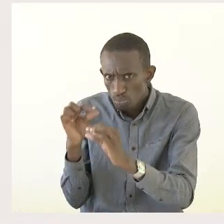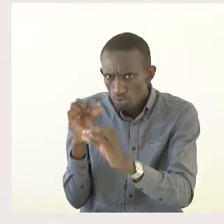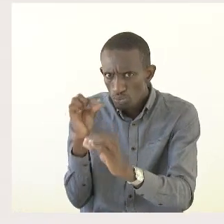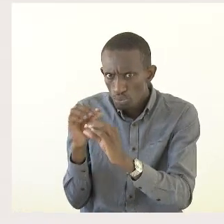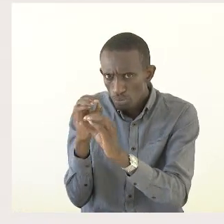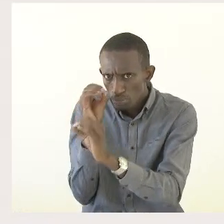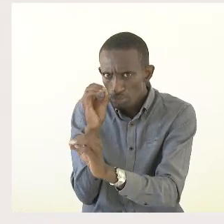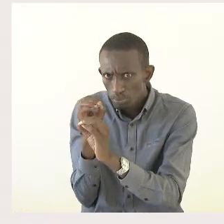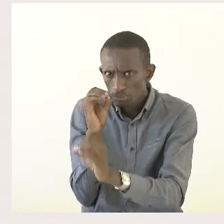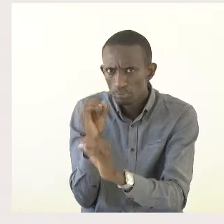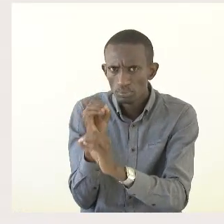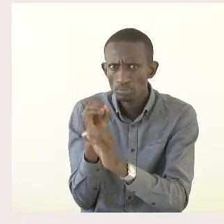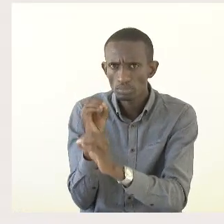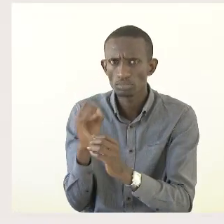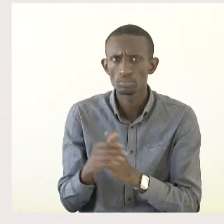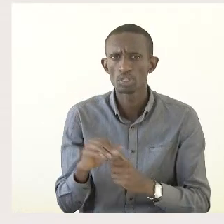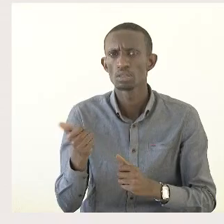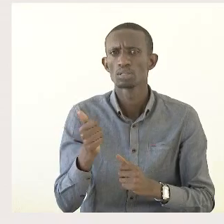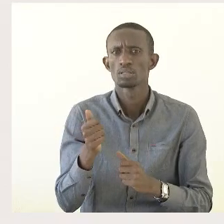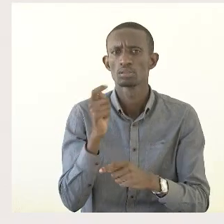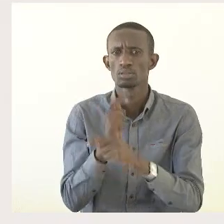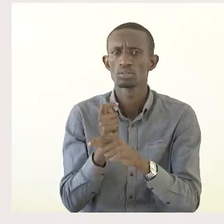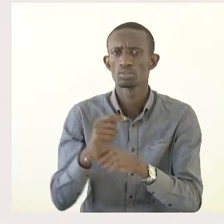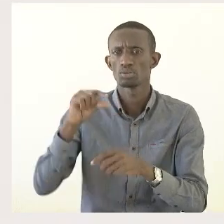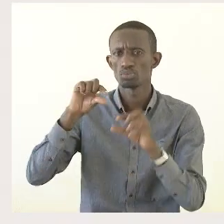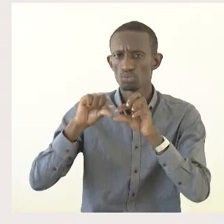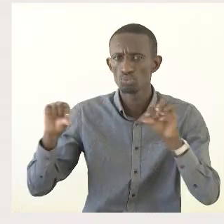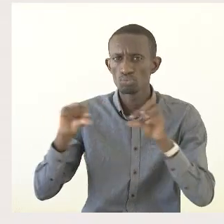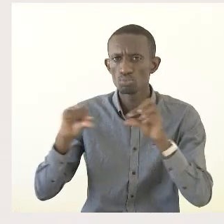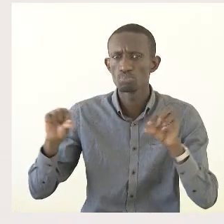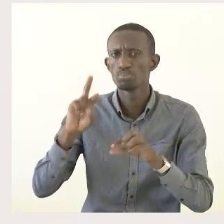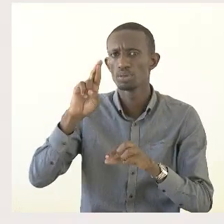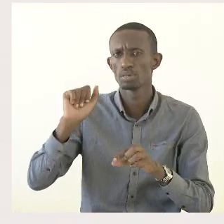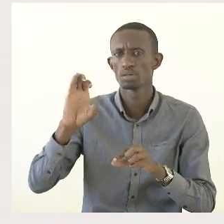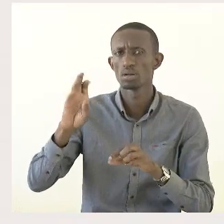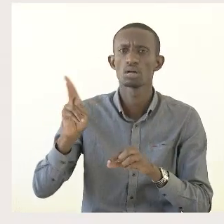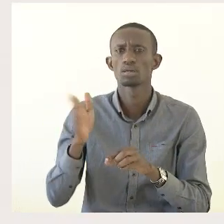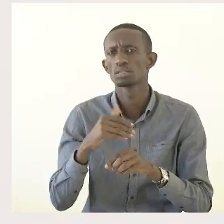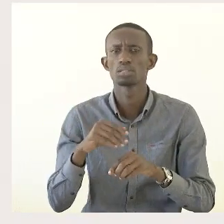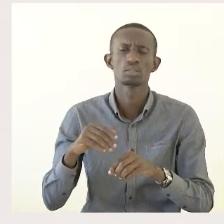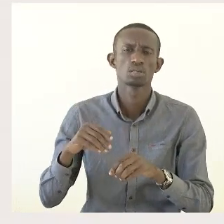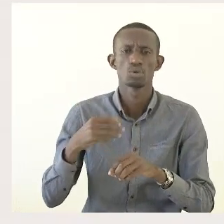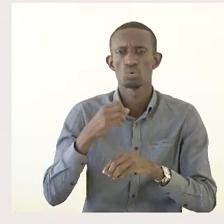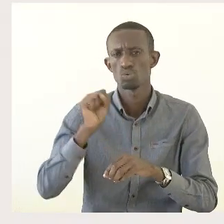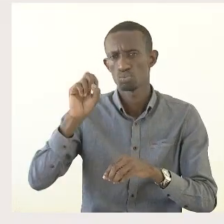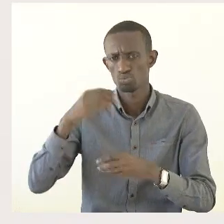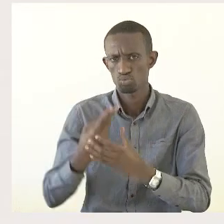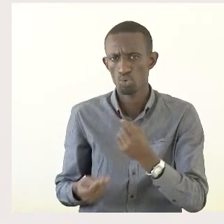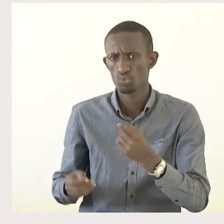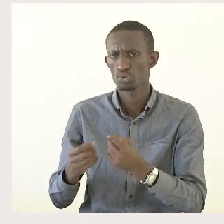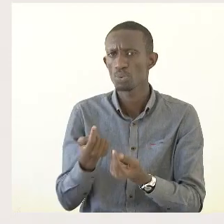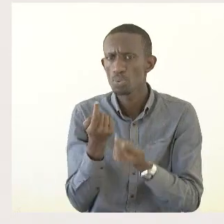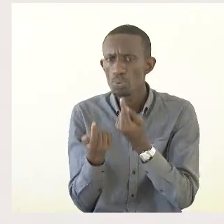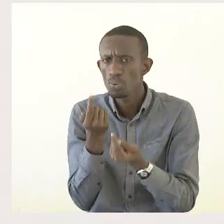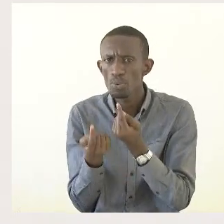have test tube breakers. We have source of heat. We need heat. We need droppers. We need beakers. We need